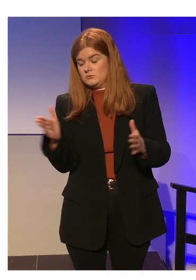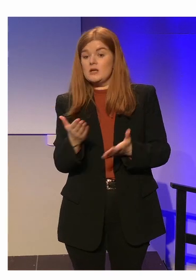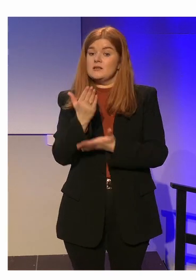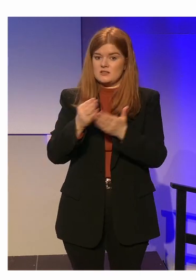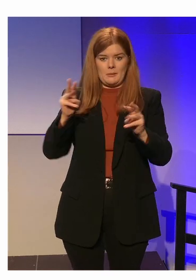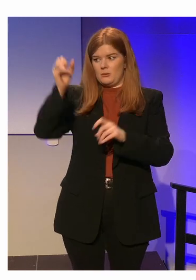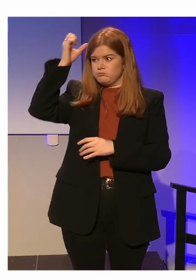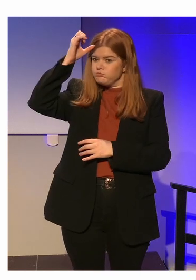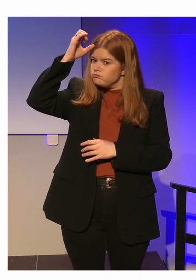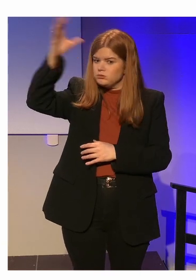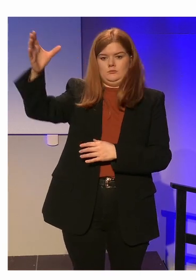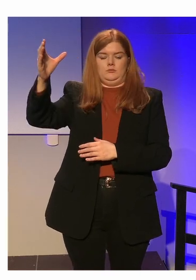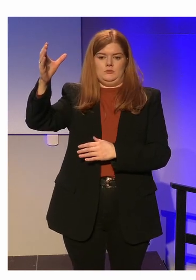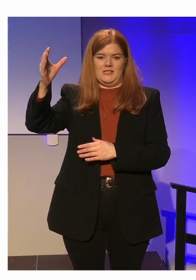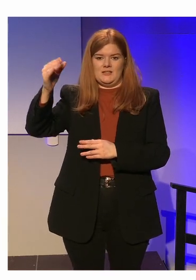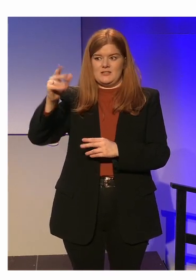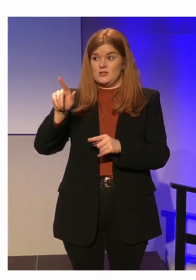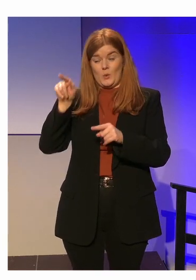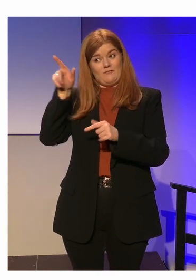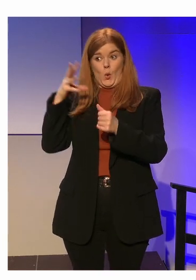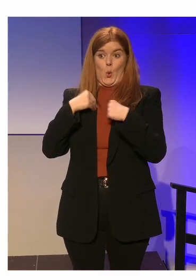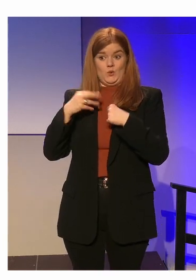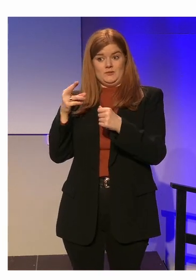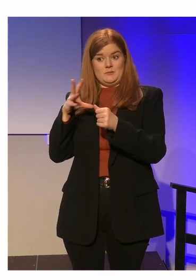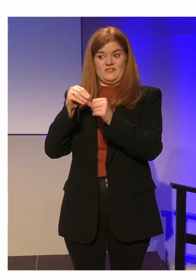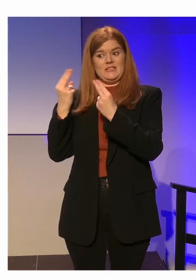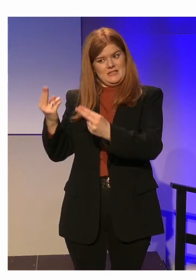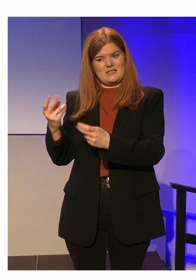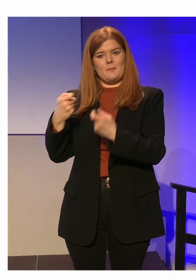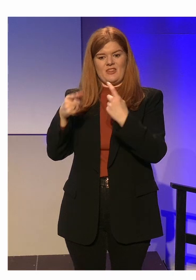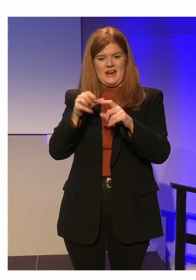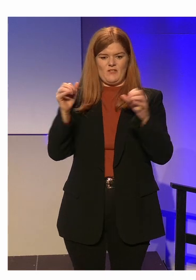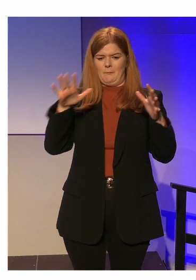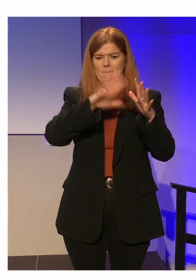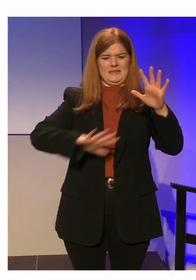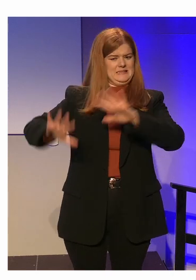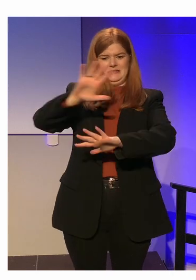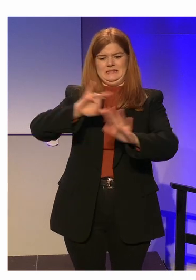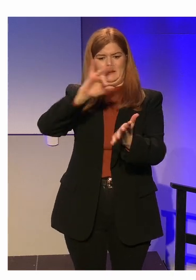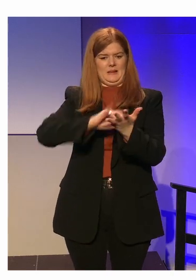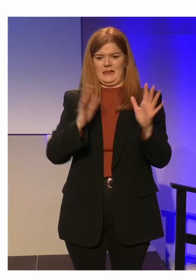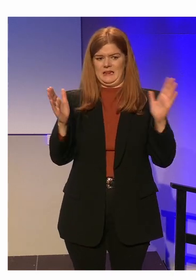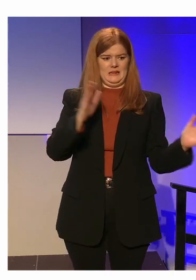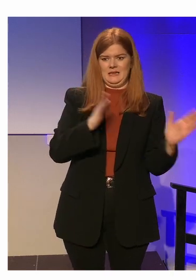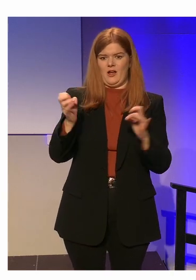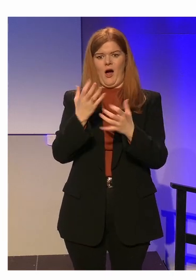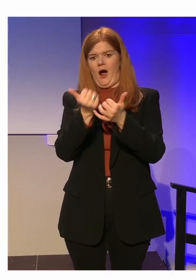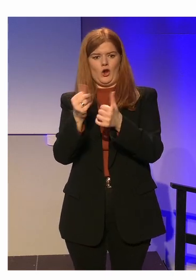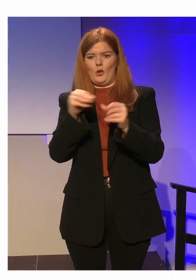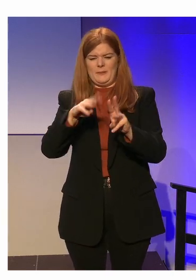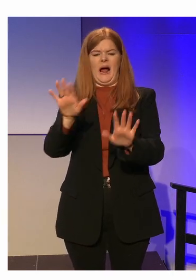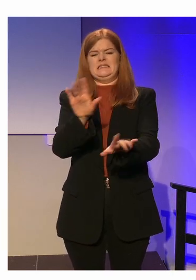very bright, right, and have needs of that type. And then there's a big mushy mass in the middle. Pretty much everybody's the